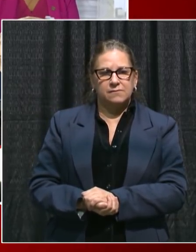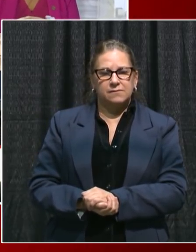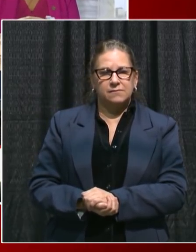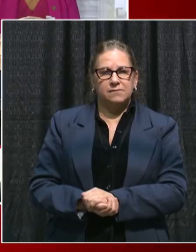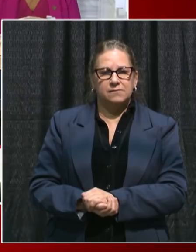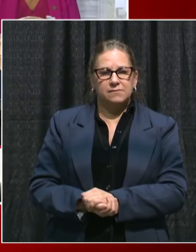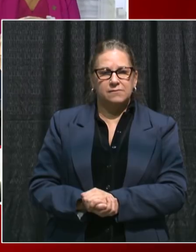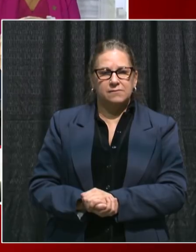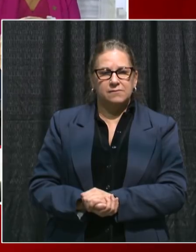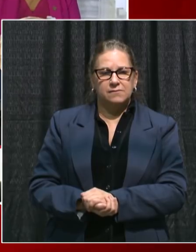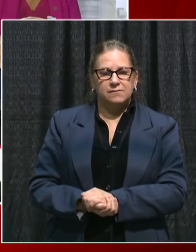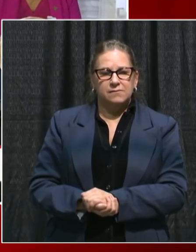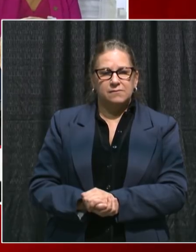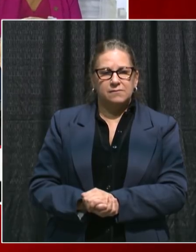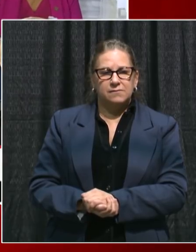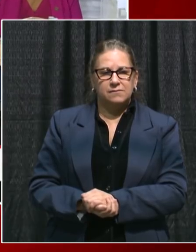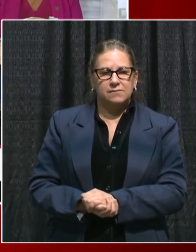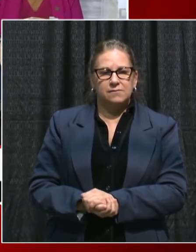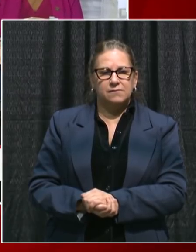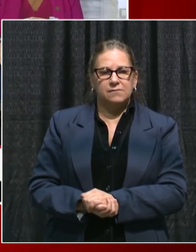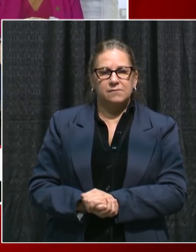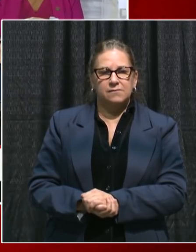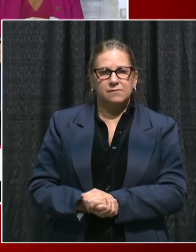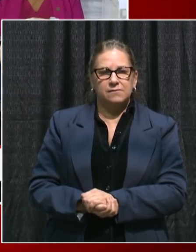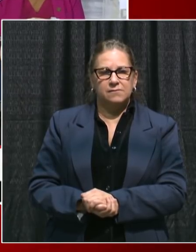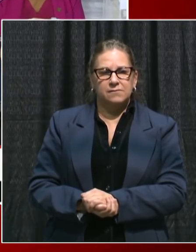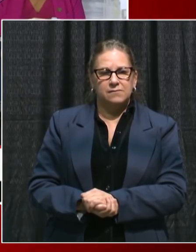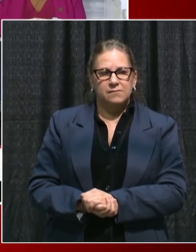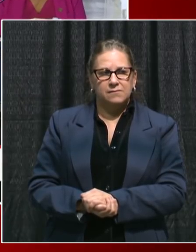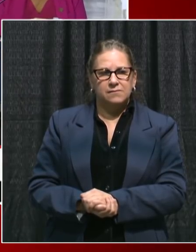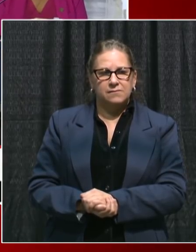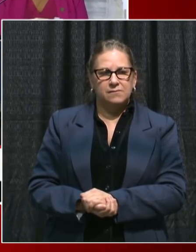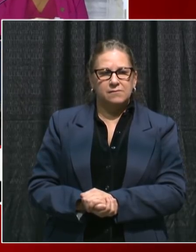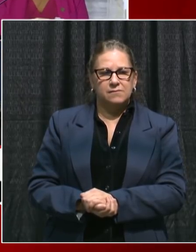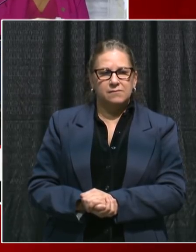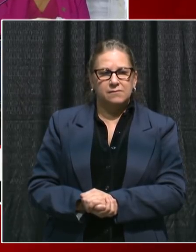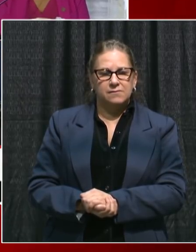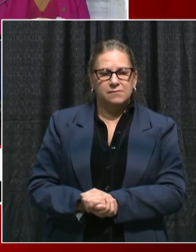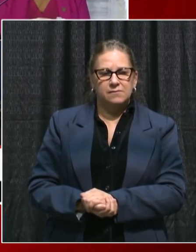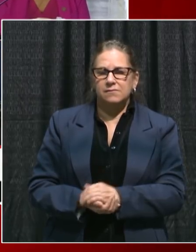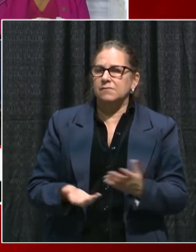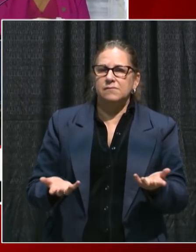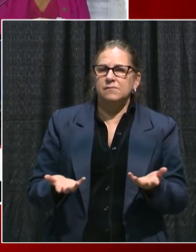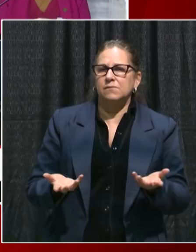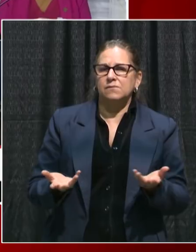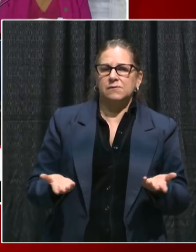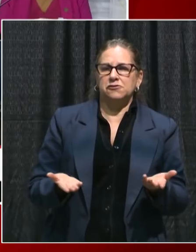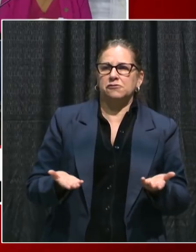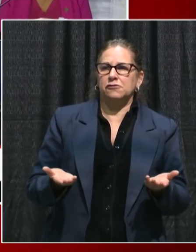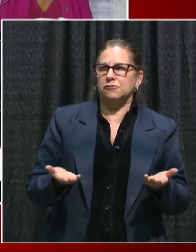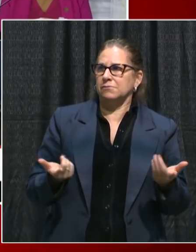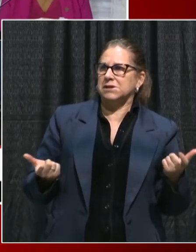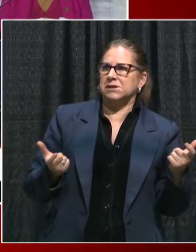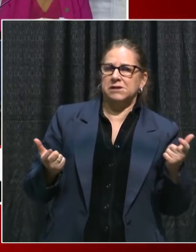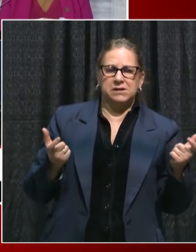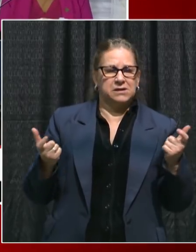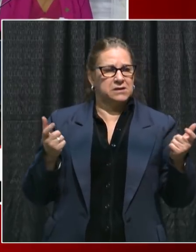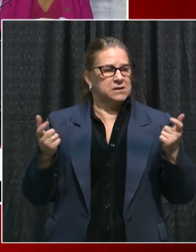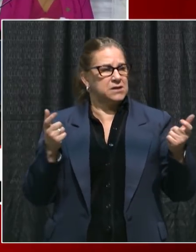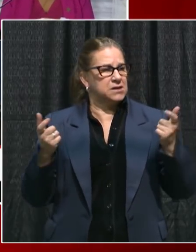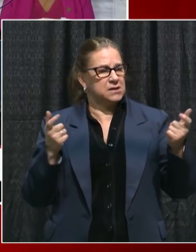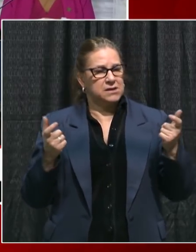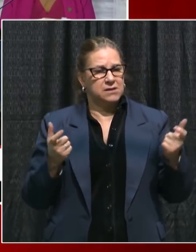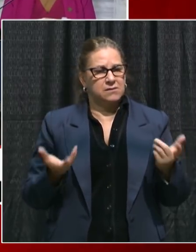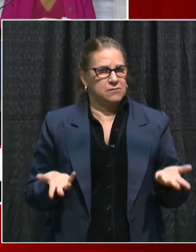UMC, or what are we missing here? Because those are big sites that were rolled out to provide relatively widespread testing of the population, but if you're only talking 289 samples,